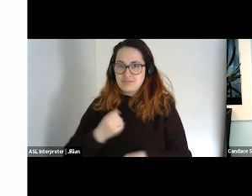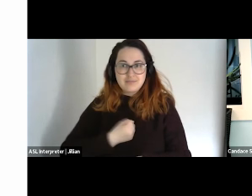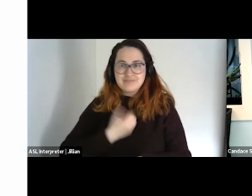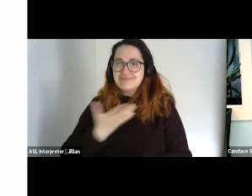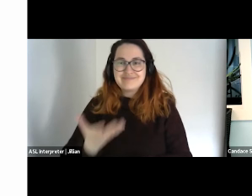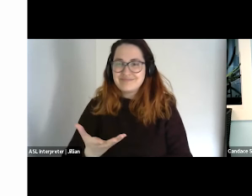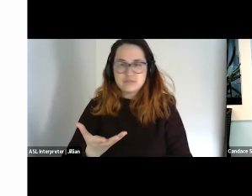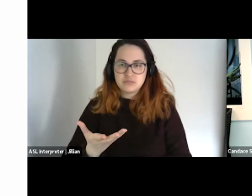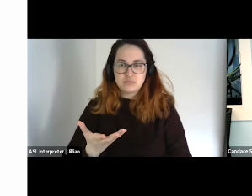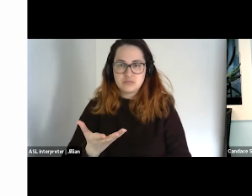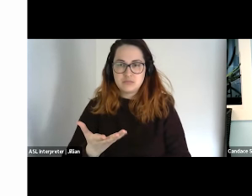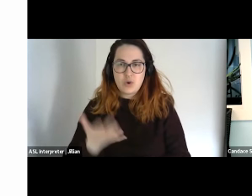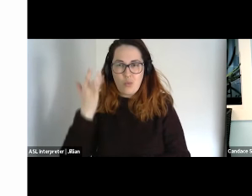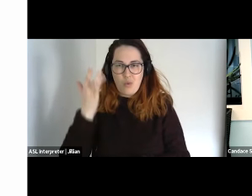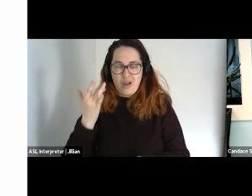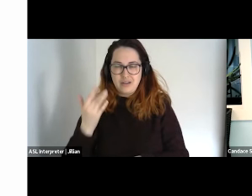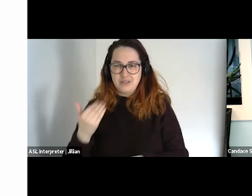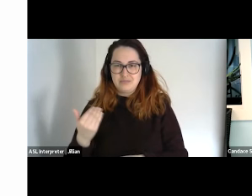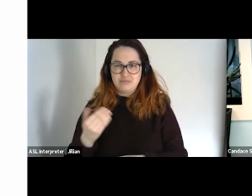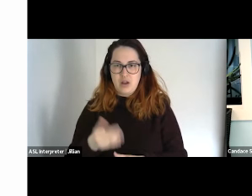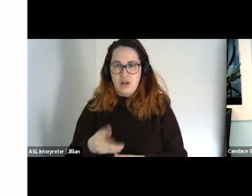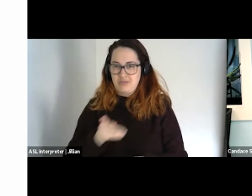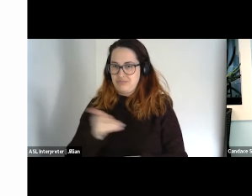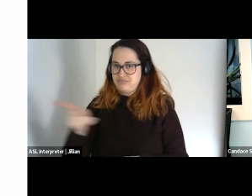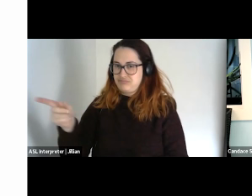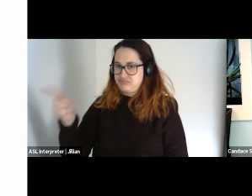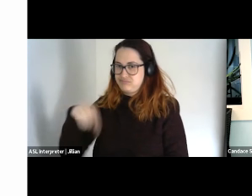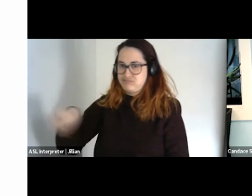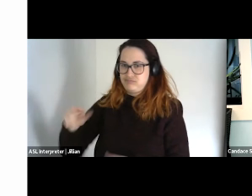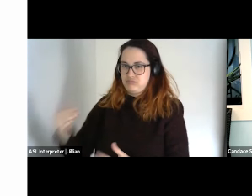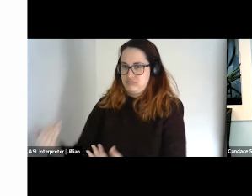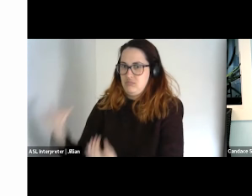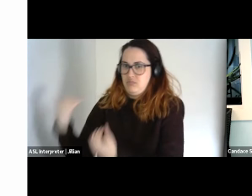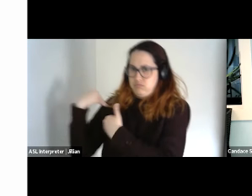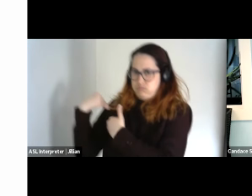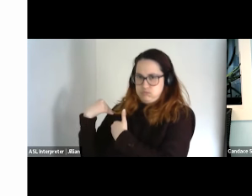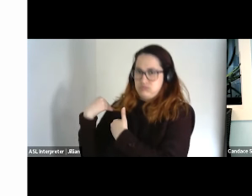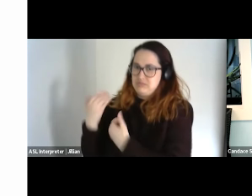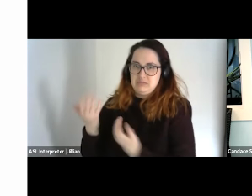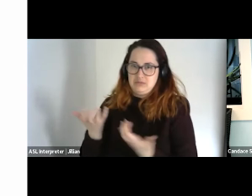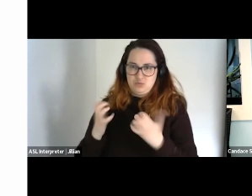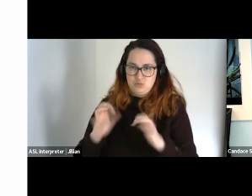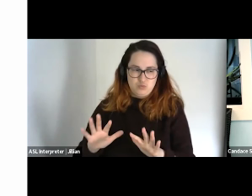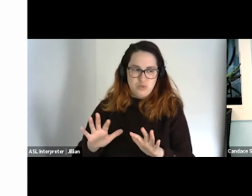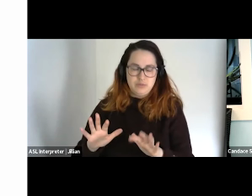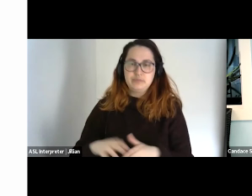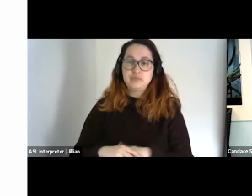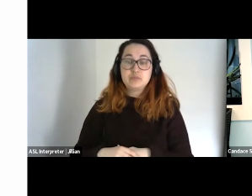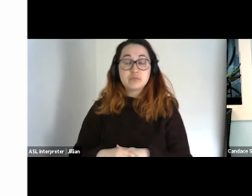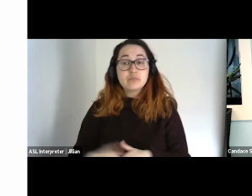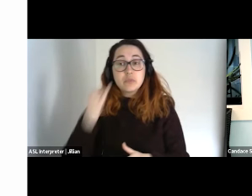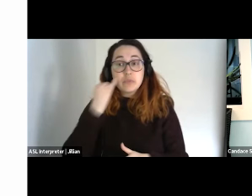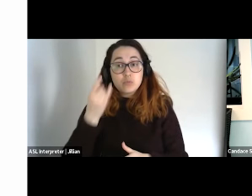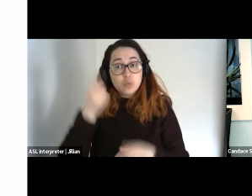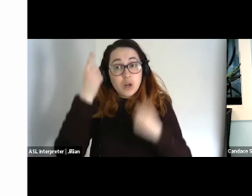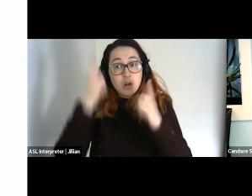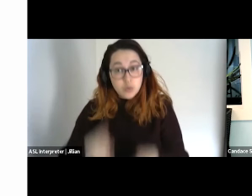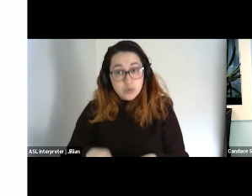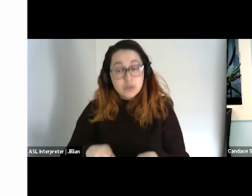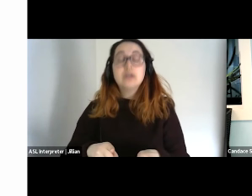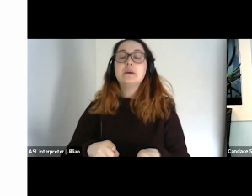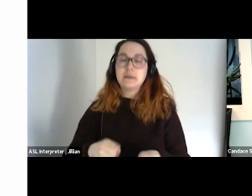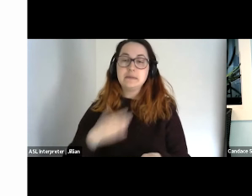I don't want to burden others with my problems. Okay. If you agree with that, or feel like that might be something that you might be going